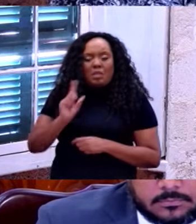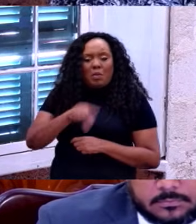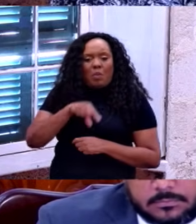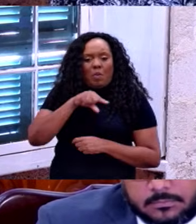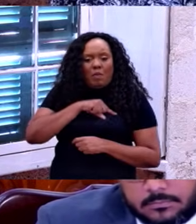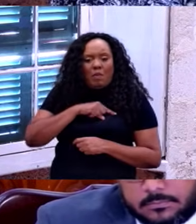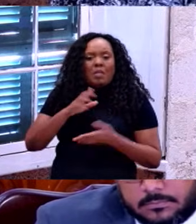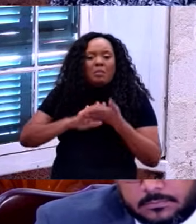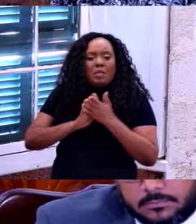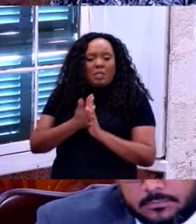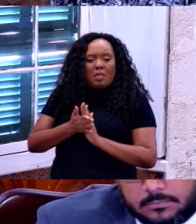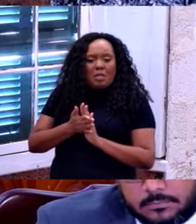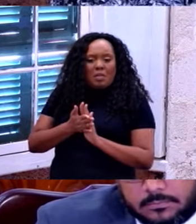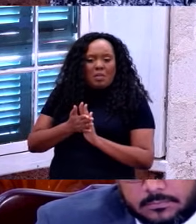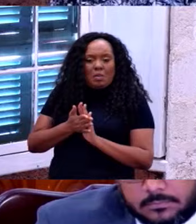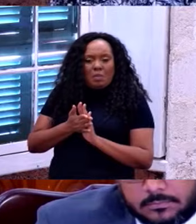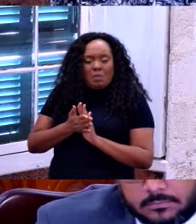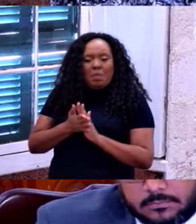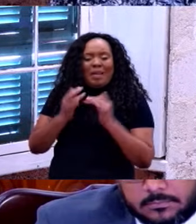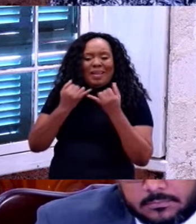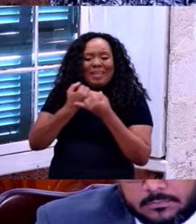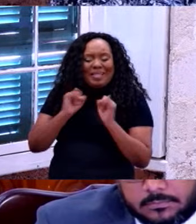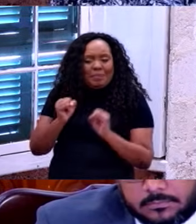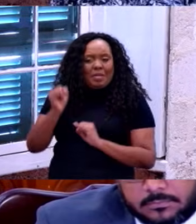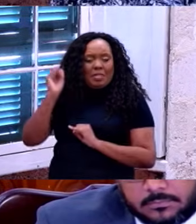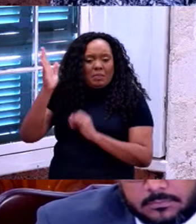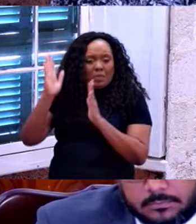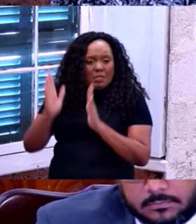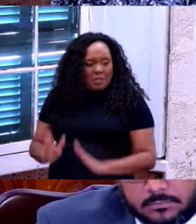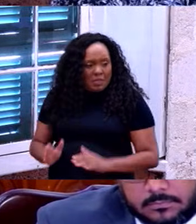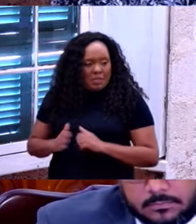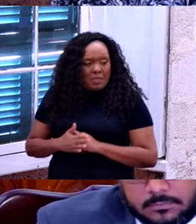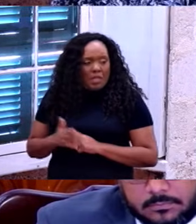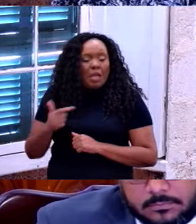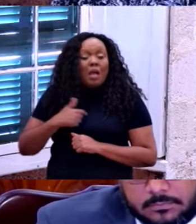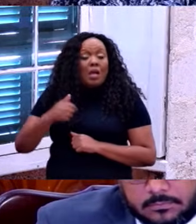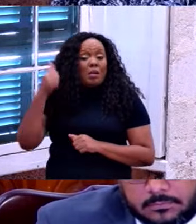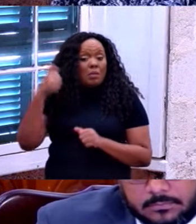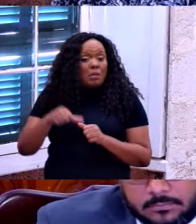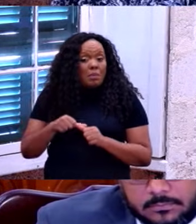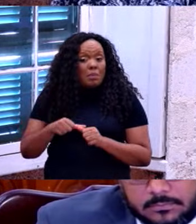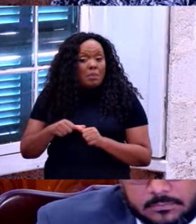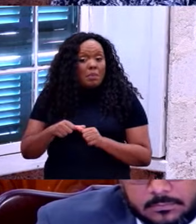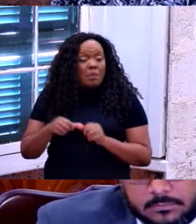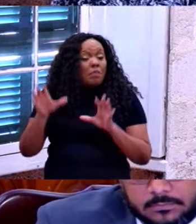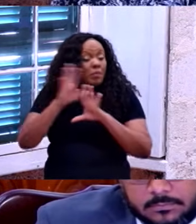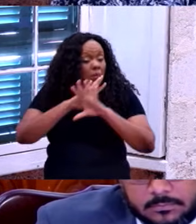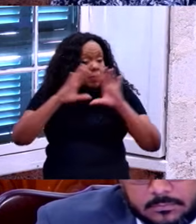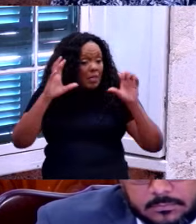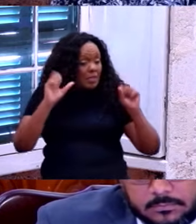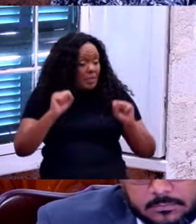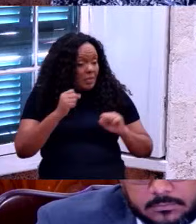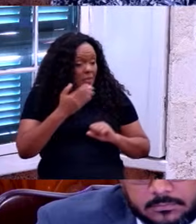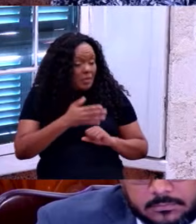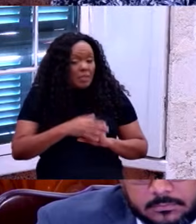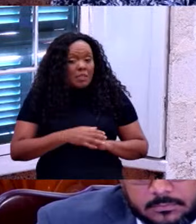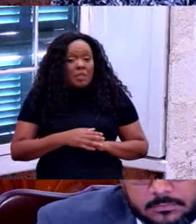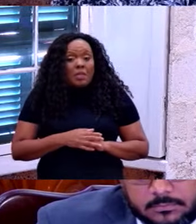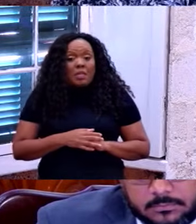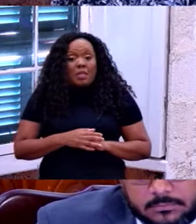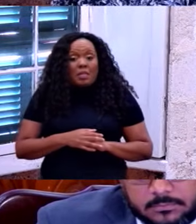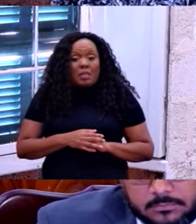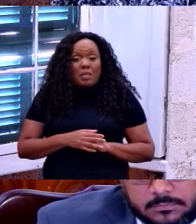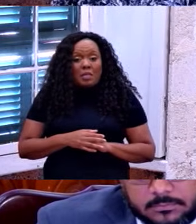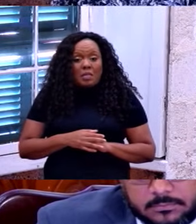sir? I recall that for the purposes of the office of the President, the person must neither be of